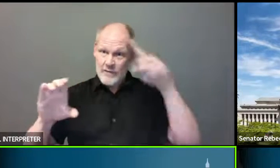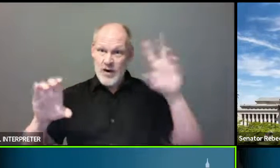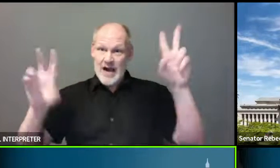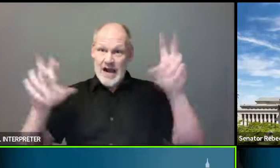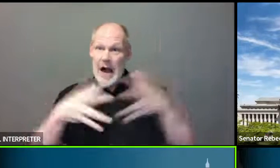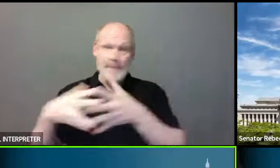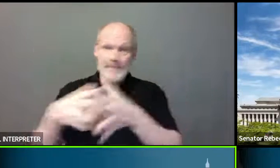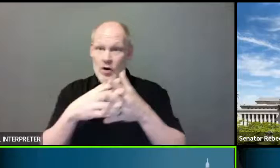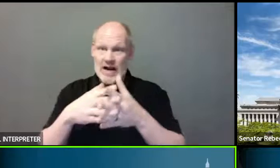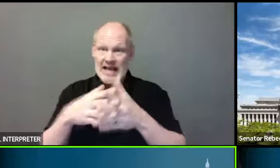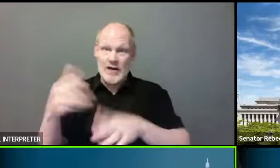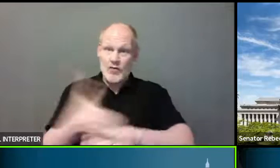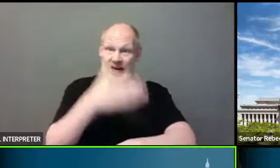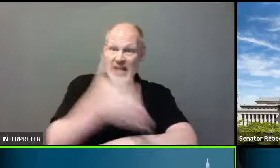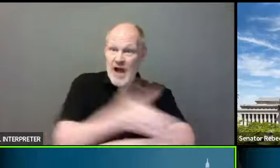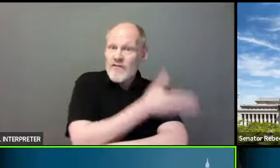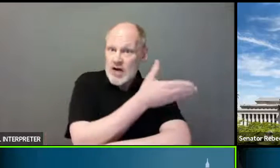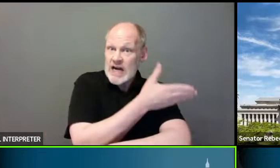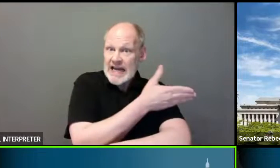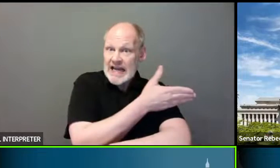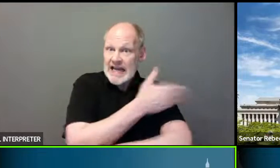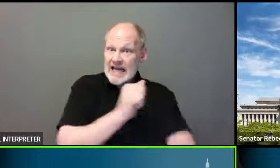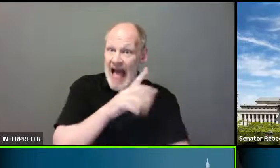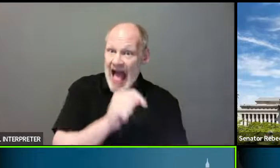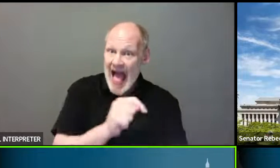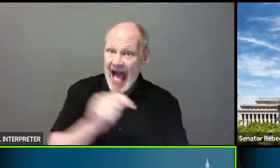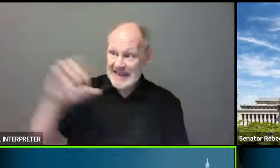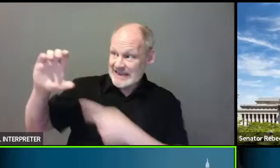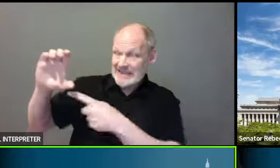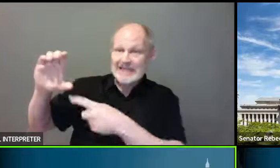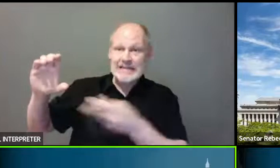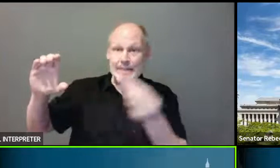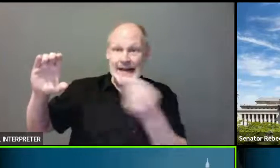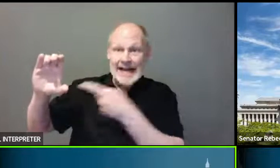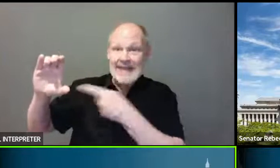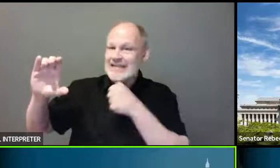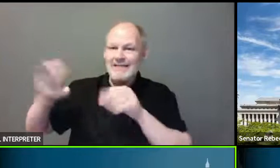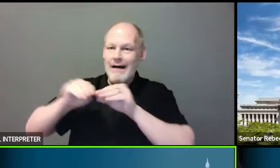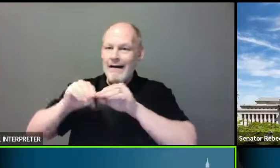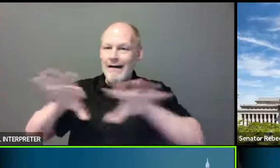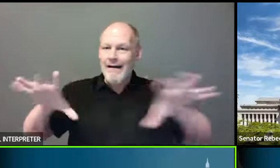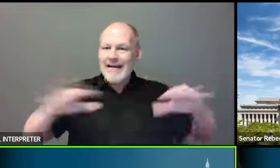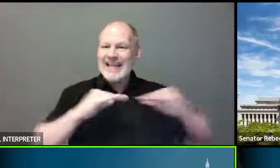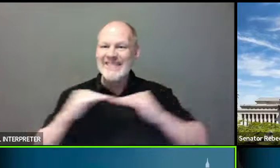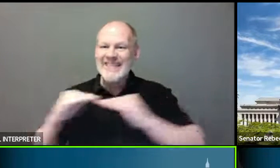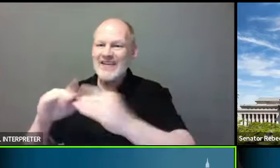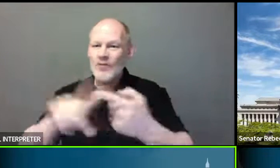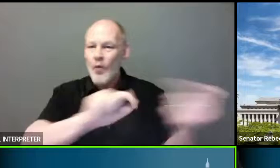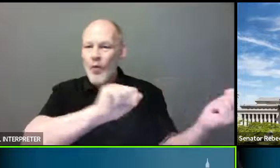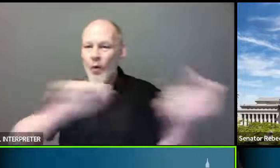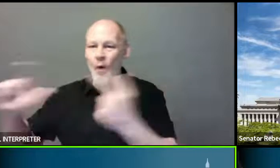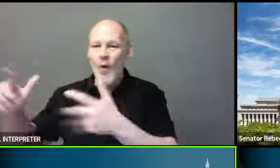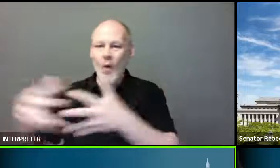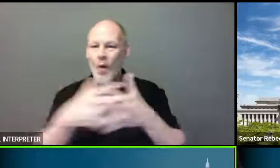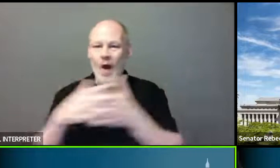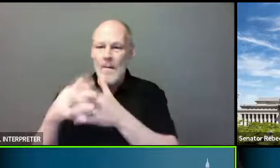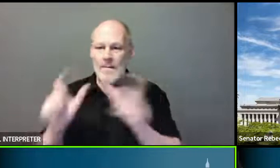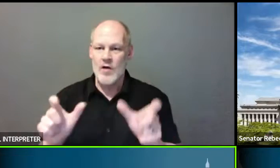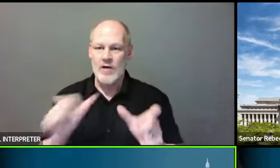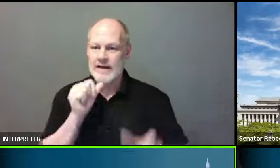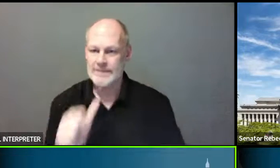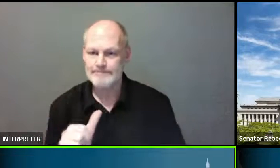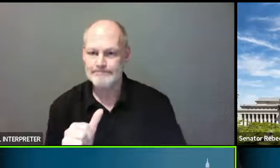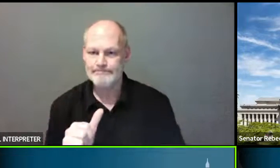not seep out to all Americans. And so we want to make sure that we're doing a better job of that. And I think we have in